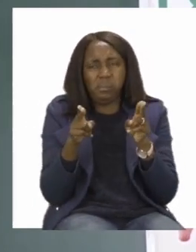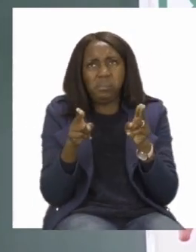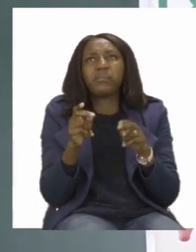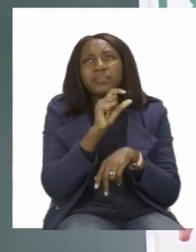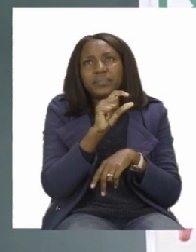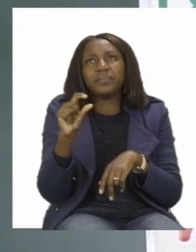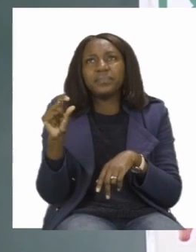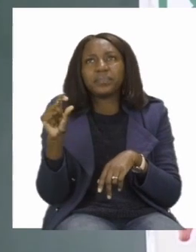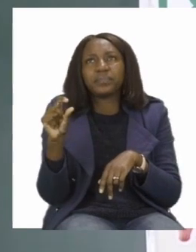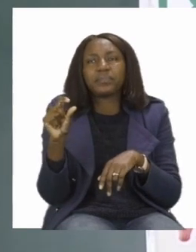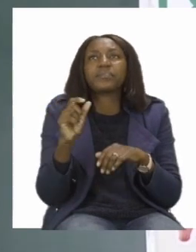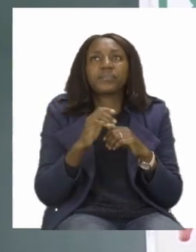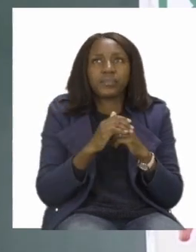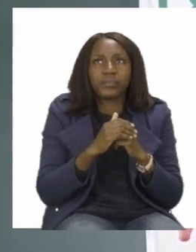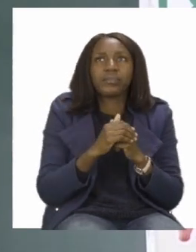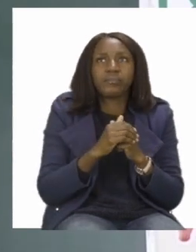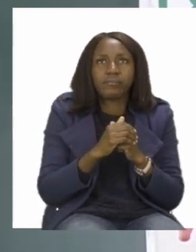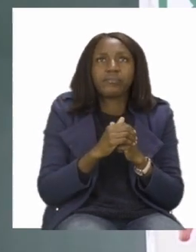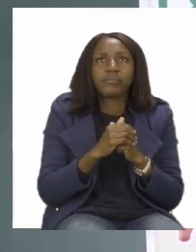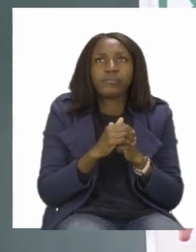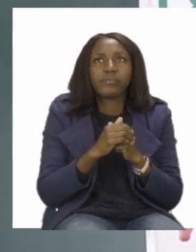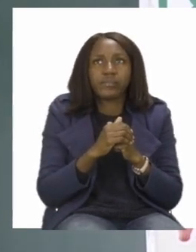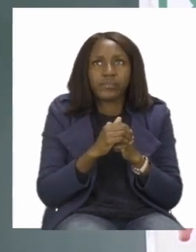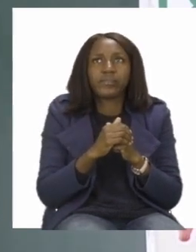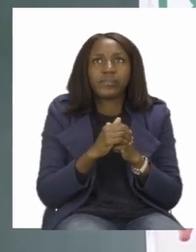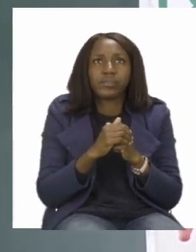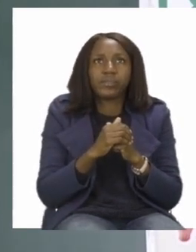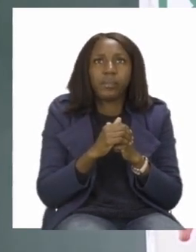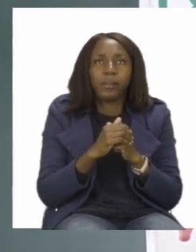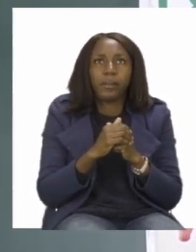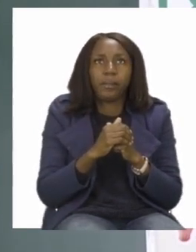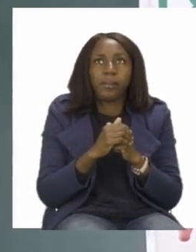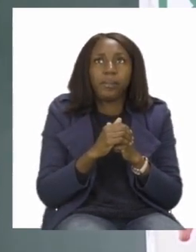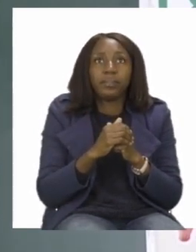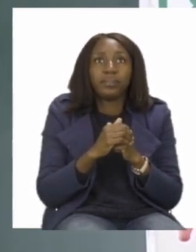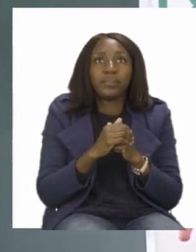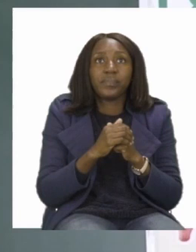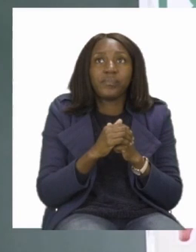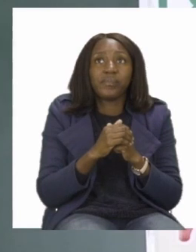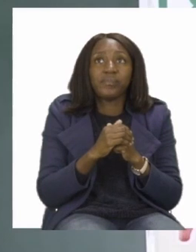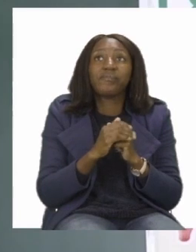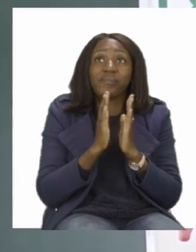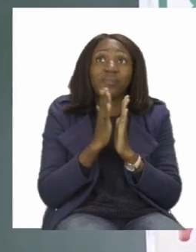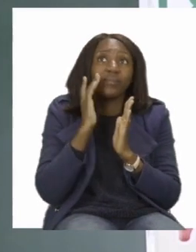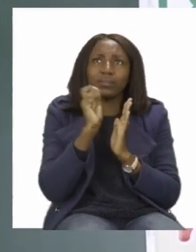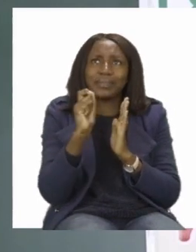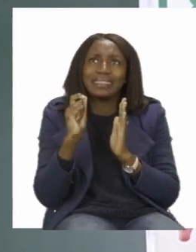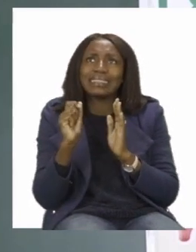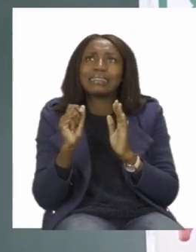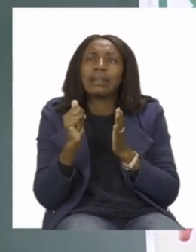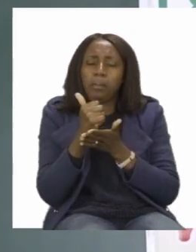it out loud so that you can hear if it makes sense. Then when you put it on paper, you start with